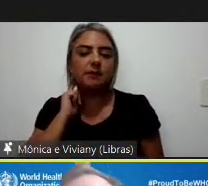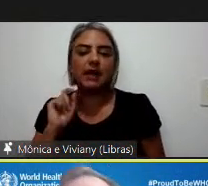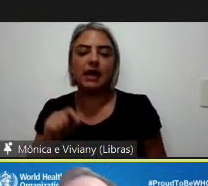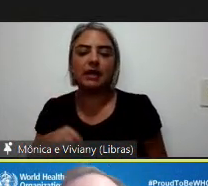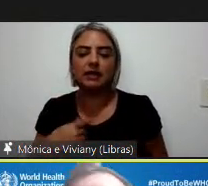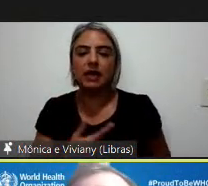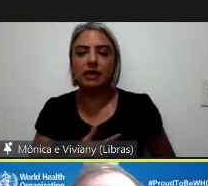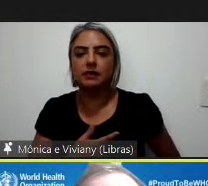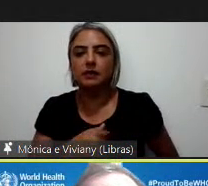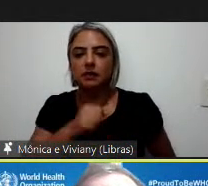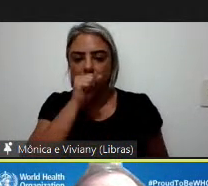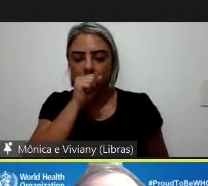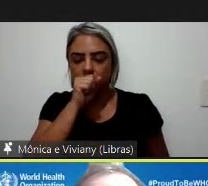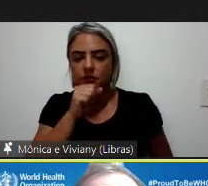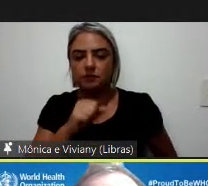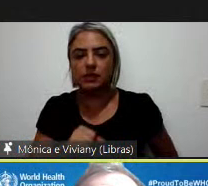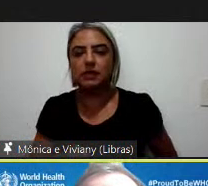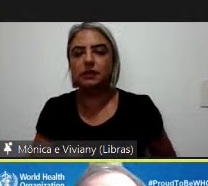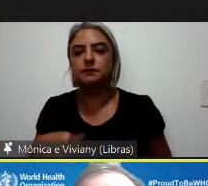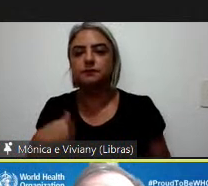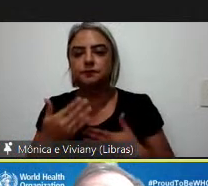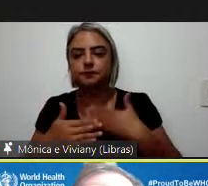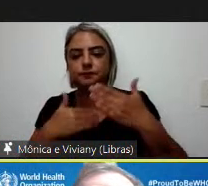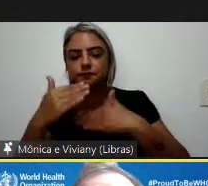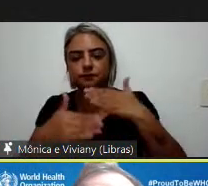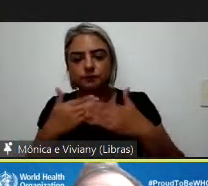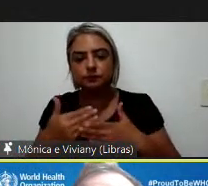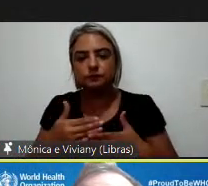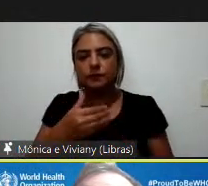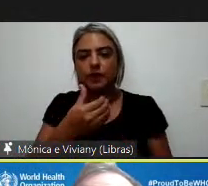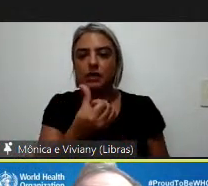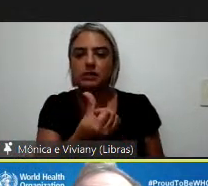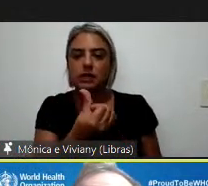summit. 66 countries participated,